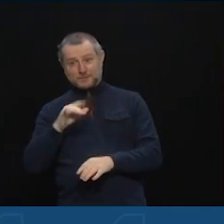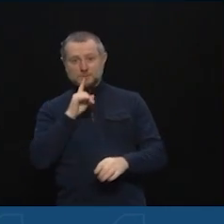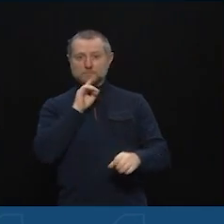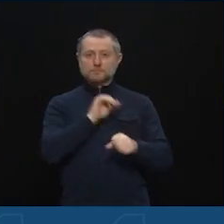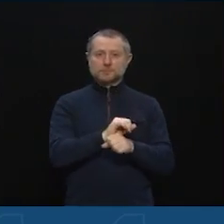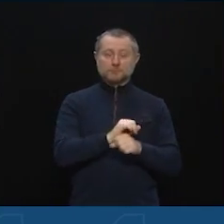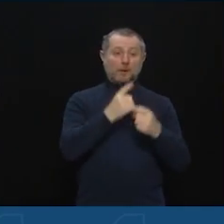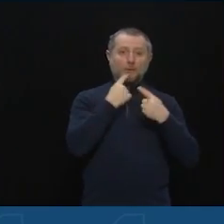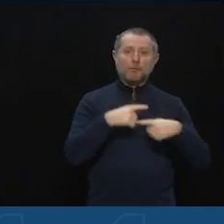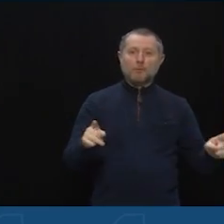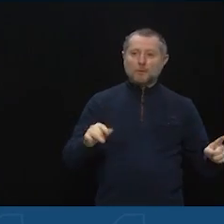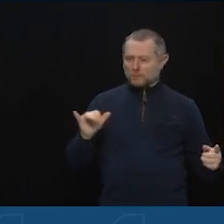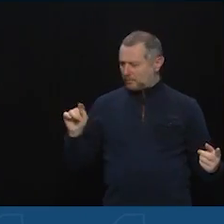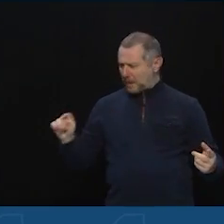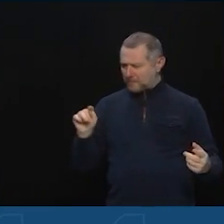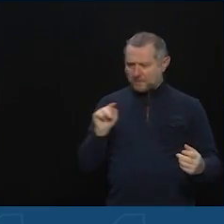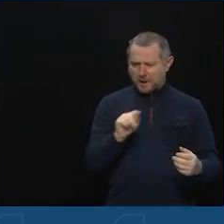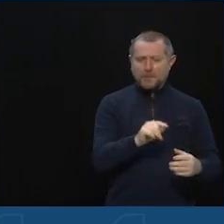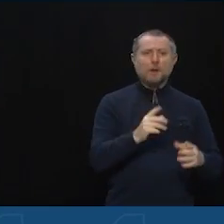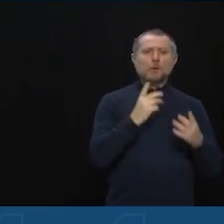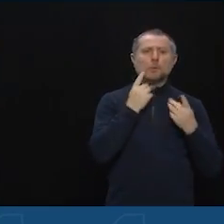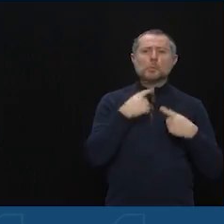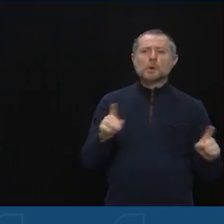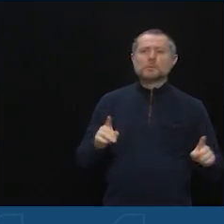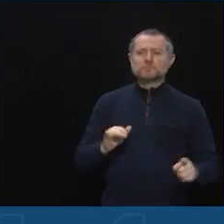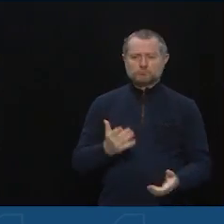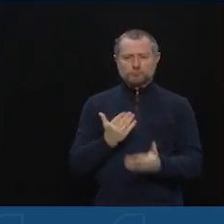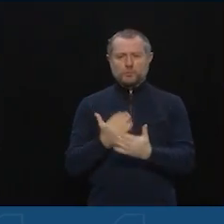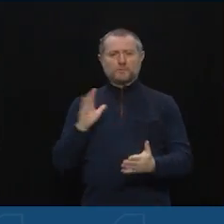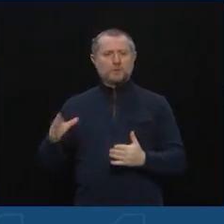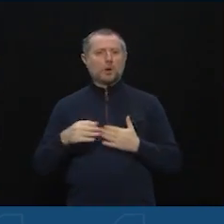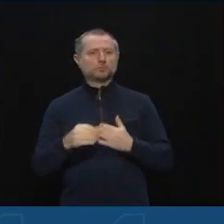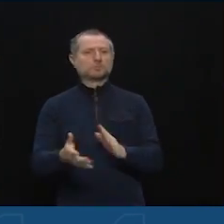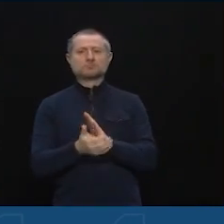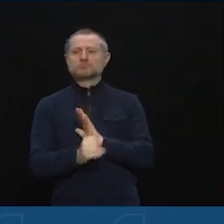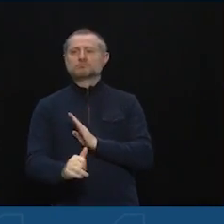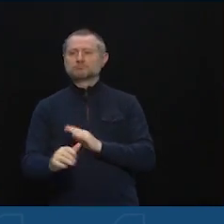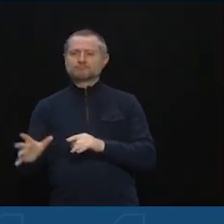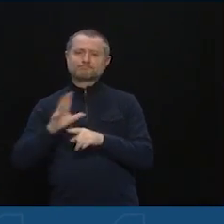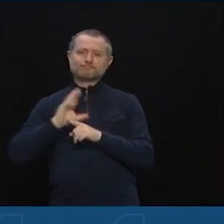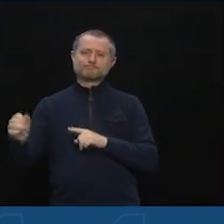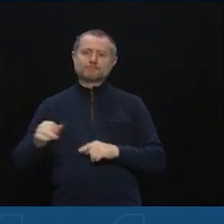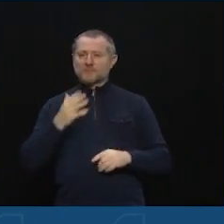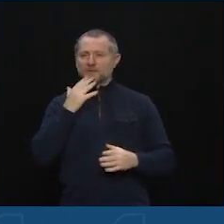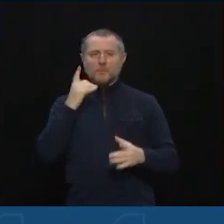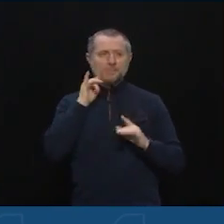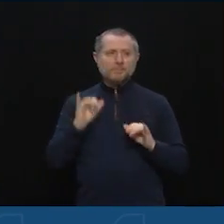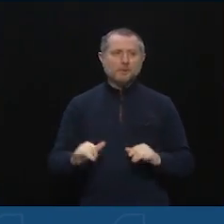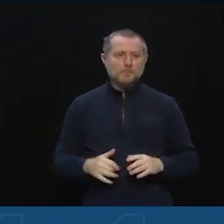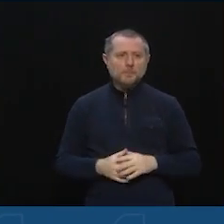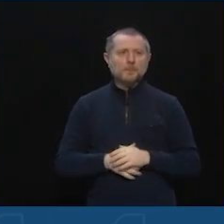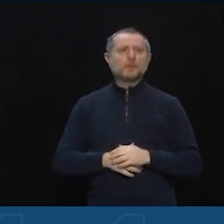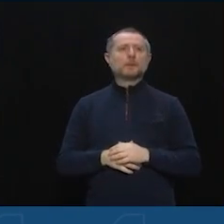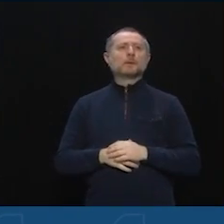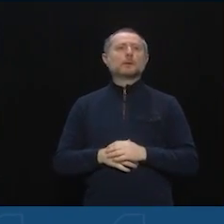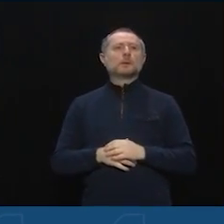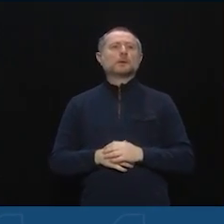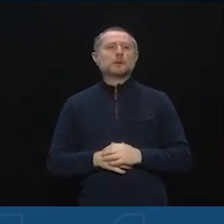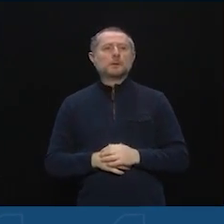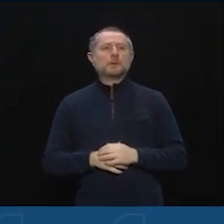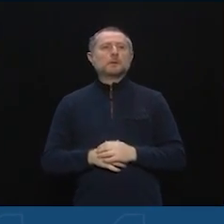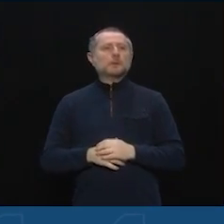quickly is truly a testament to the leadership of the governor. So I just want to thank you for that work. Thank you so